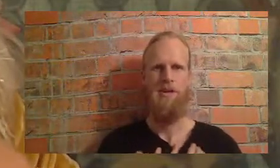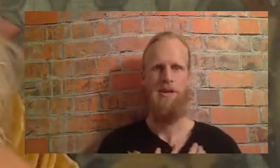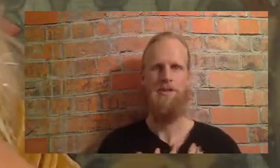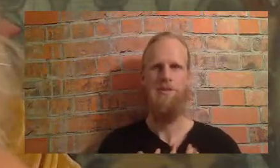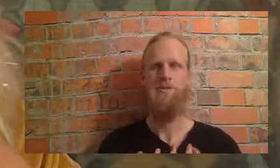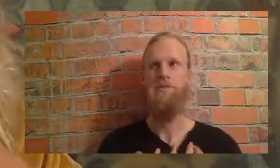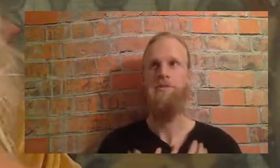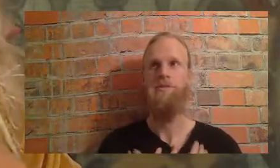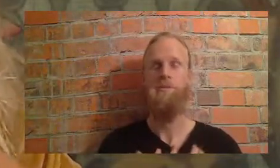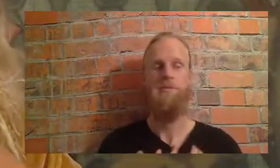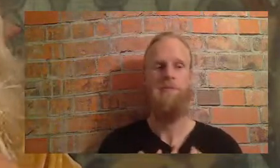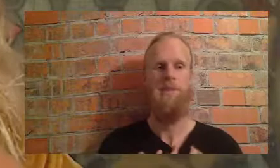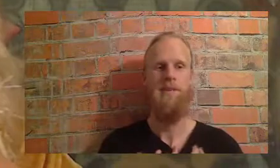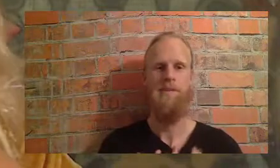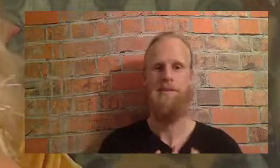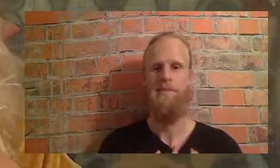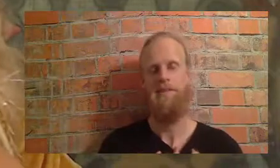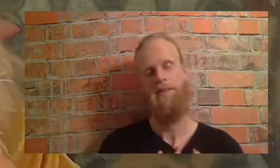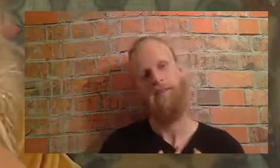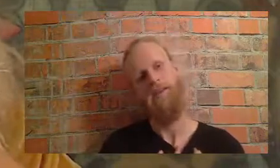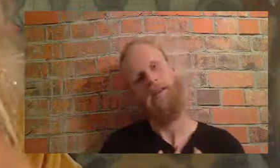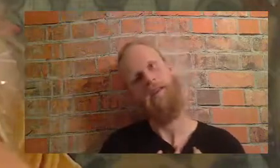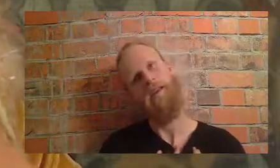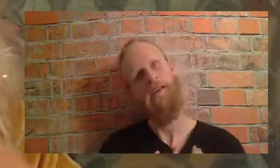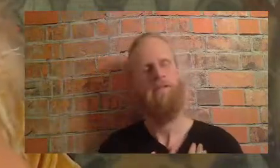For example, this pain in my back.